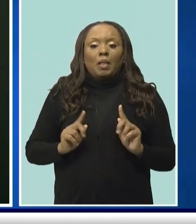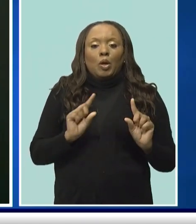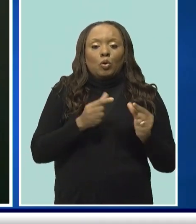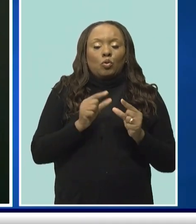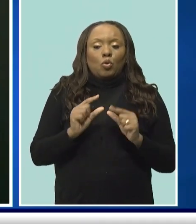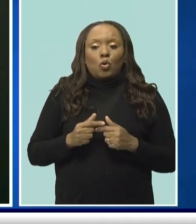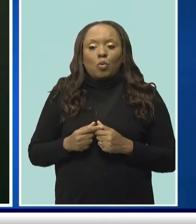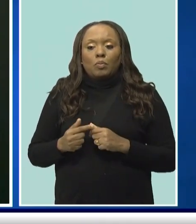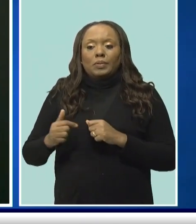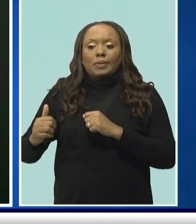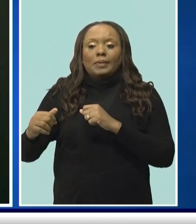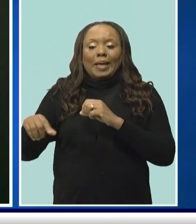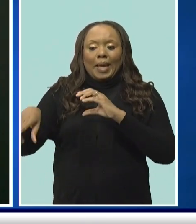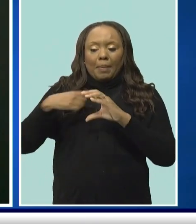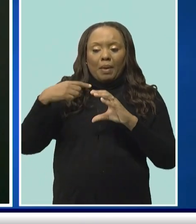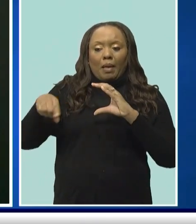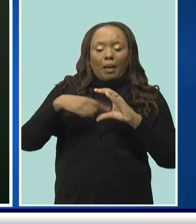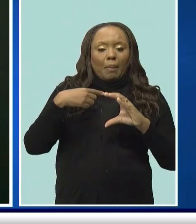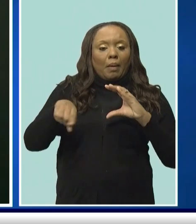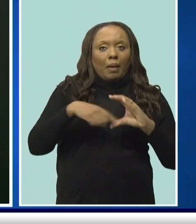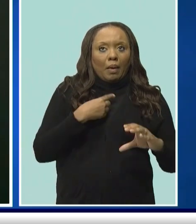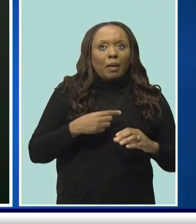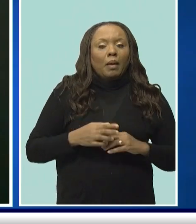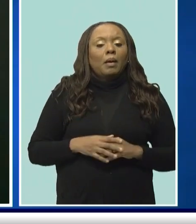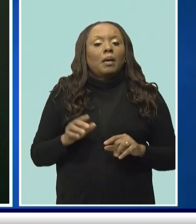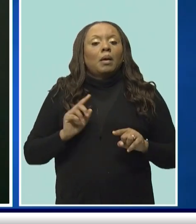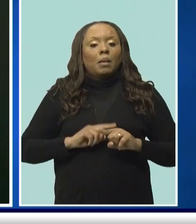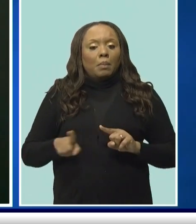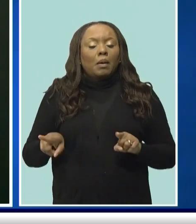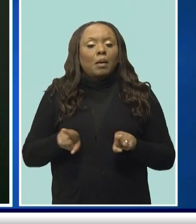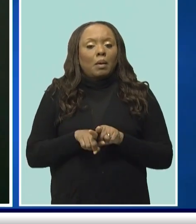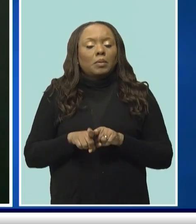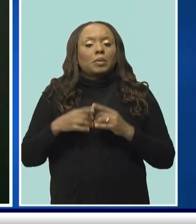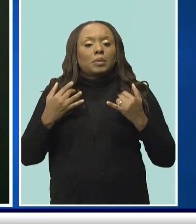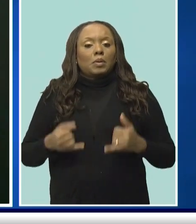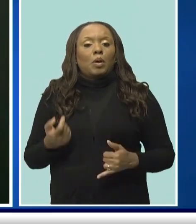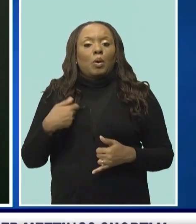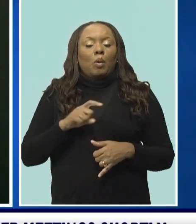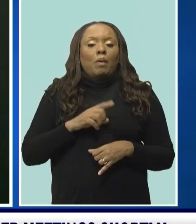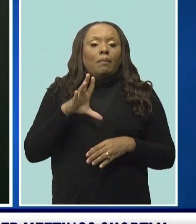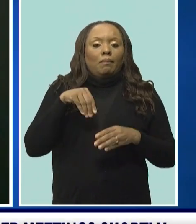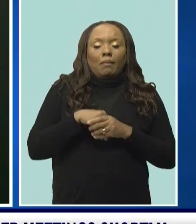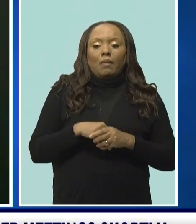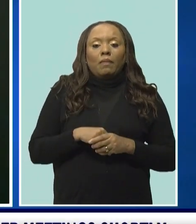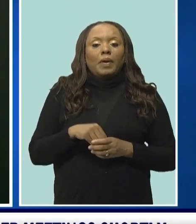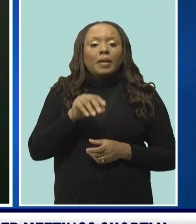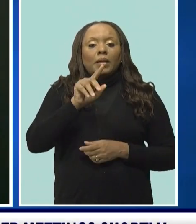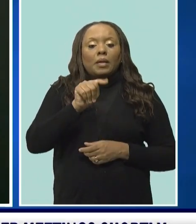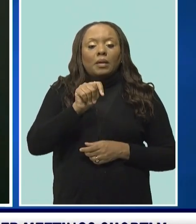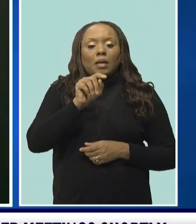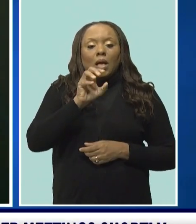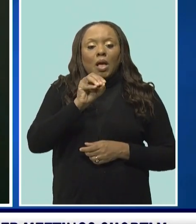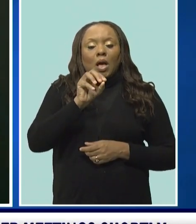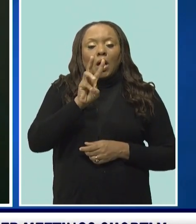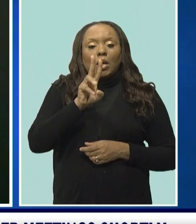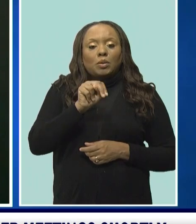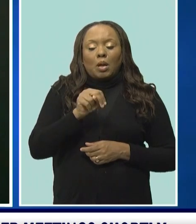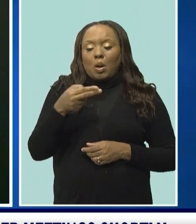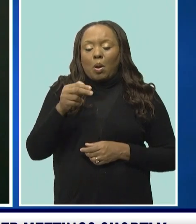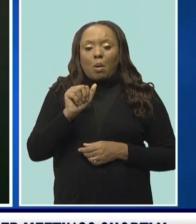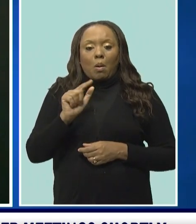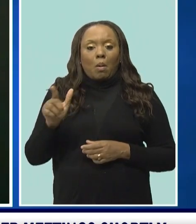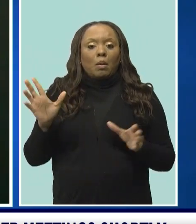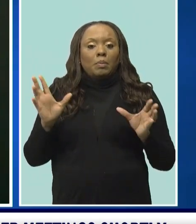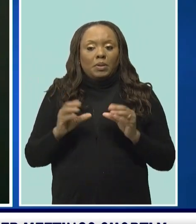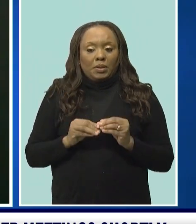we've moved in the last few weeks to the Town Hall meeting section, and we've had 2 of them at a general level, and we will complete